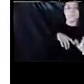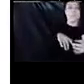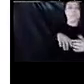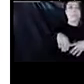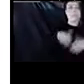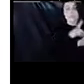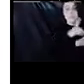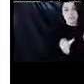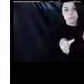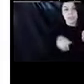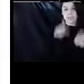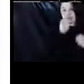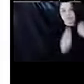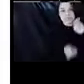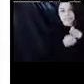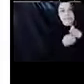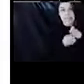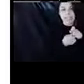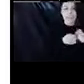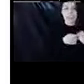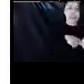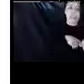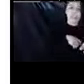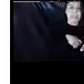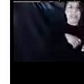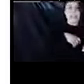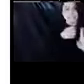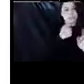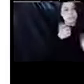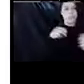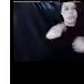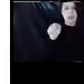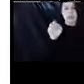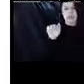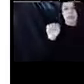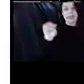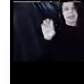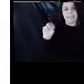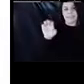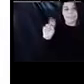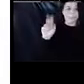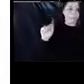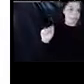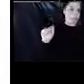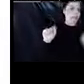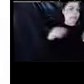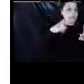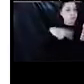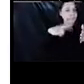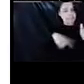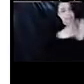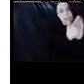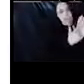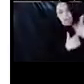tenants benefit from the same protections as any other tenant with respect to harassment, discrimination, and retaliation. That is the law.